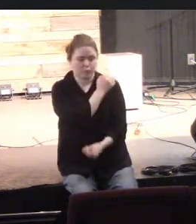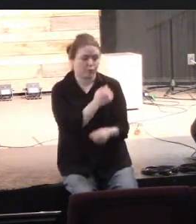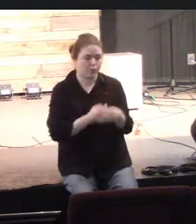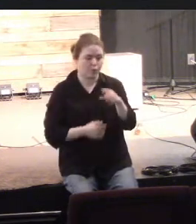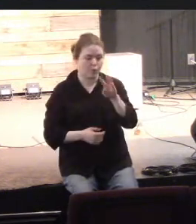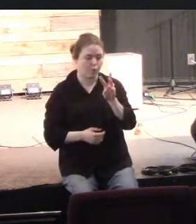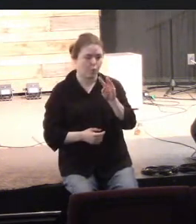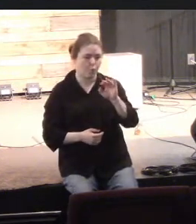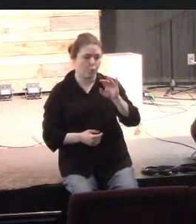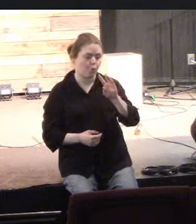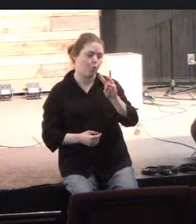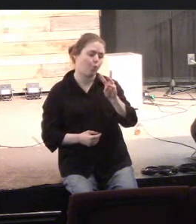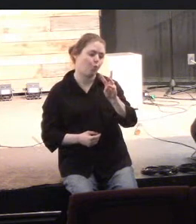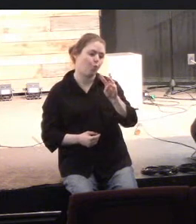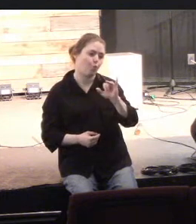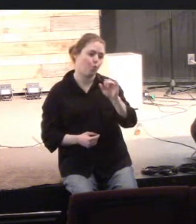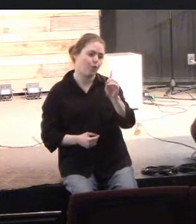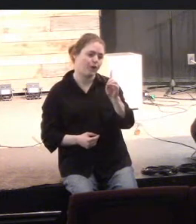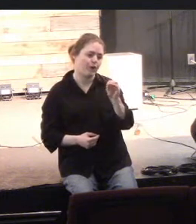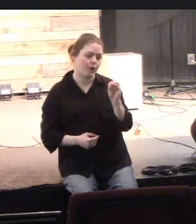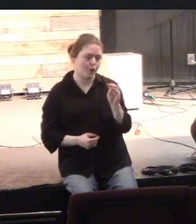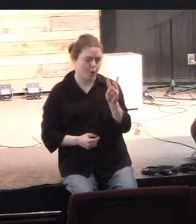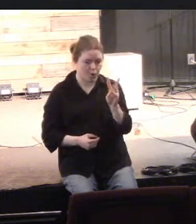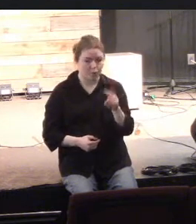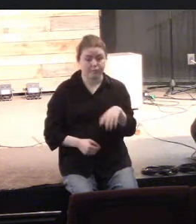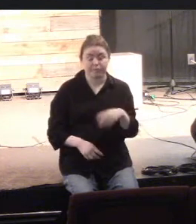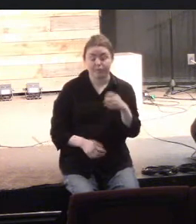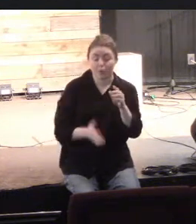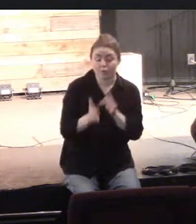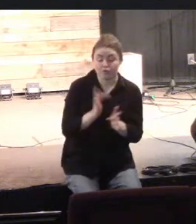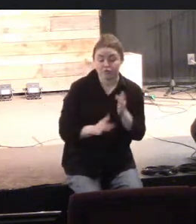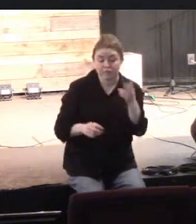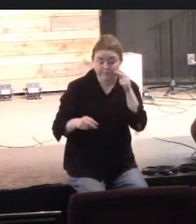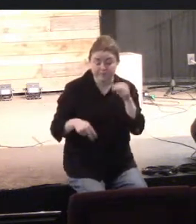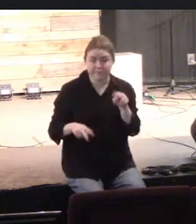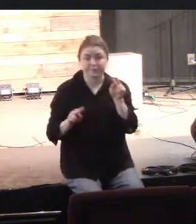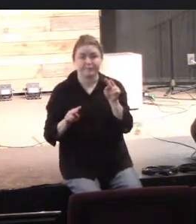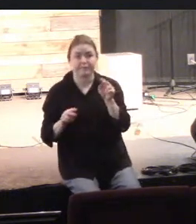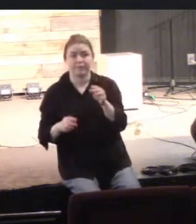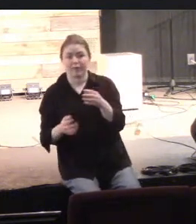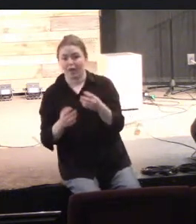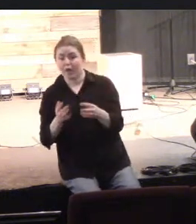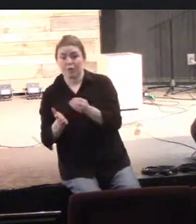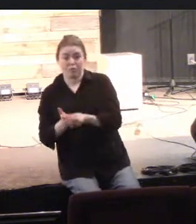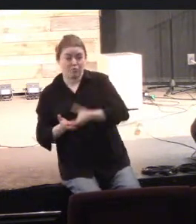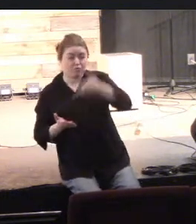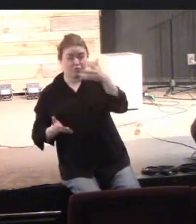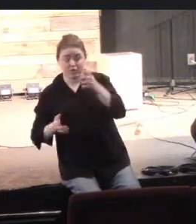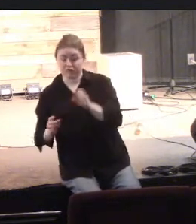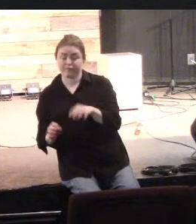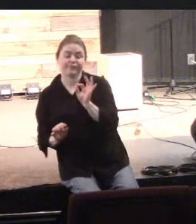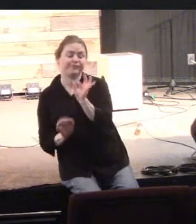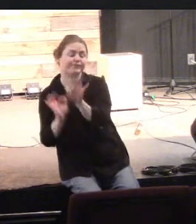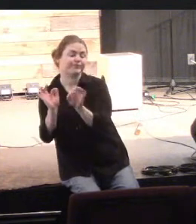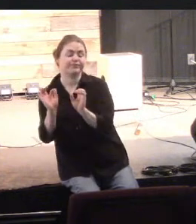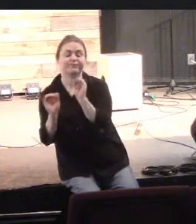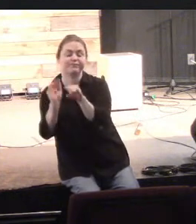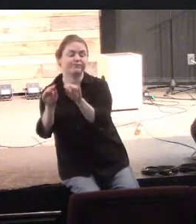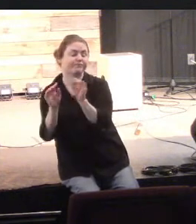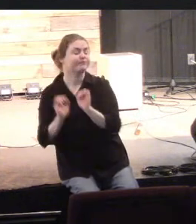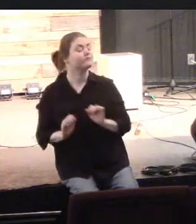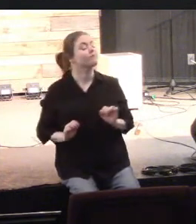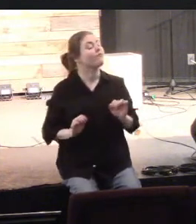okay, he saw the rich putting their gifts into the temple treasury, and he saw a poor widow put in two very